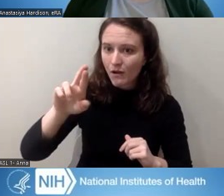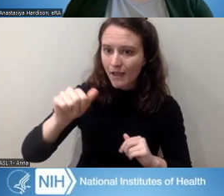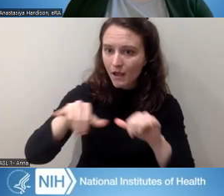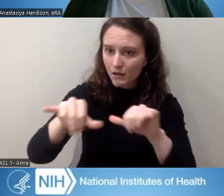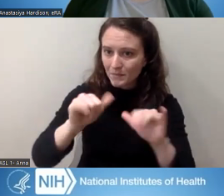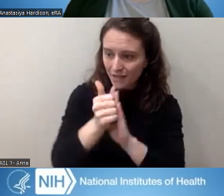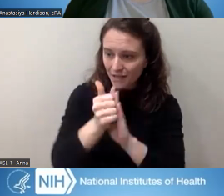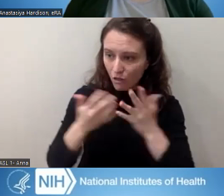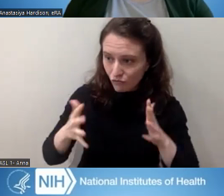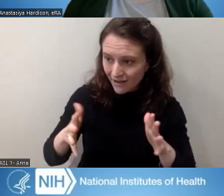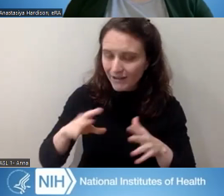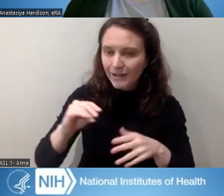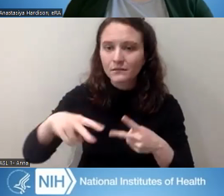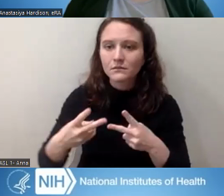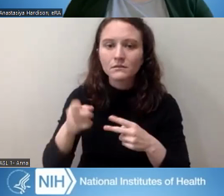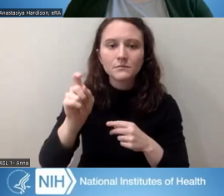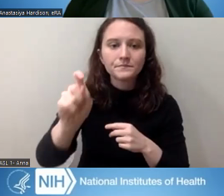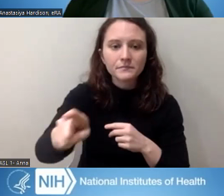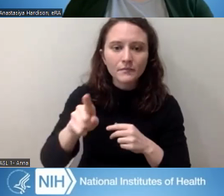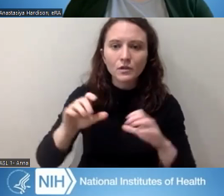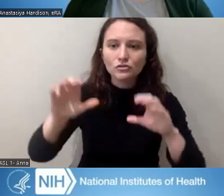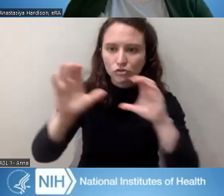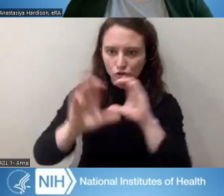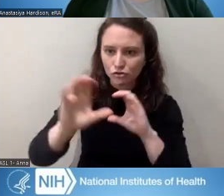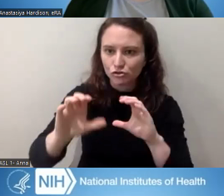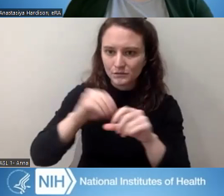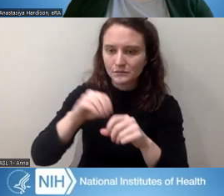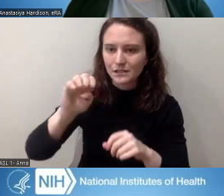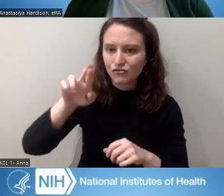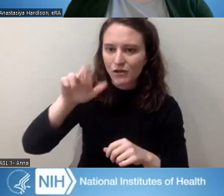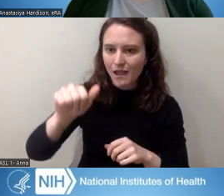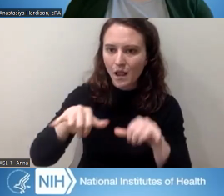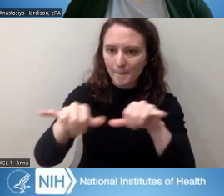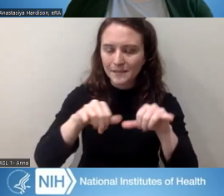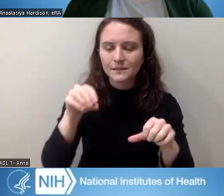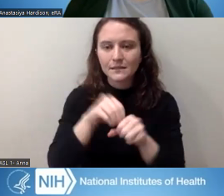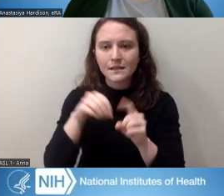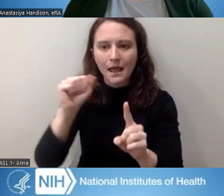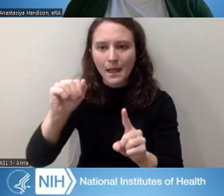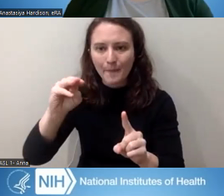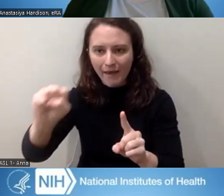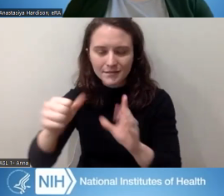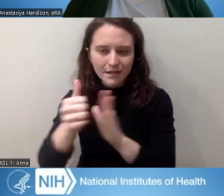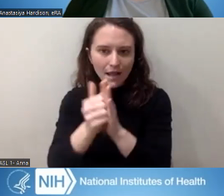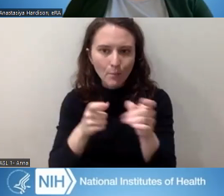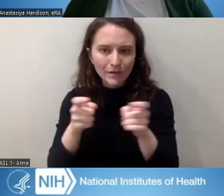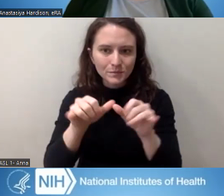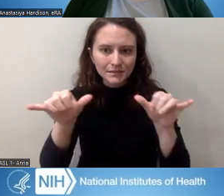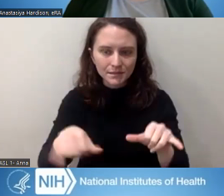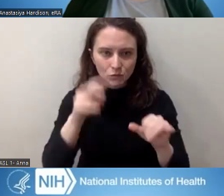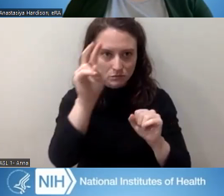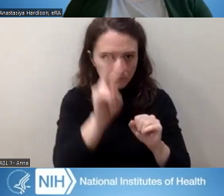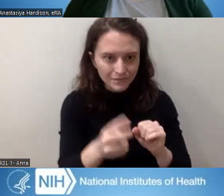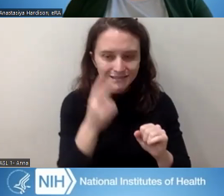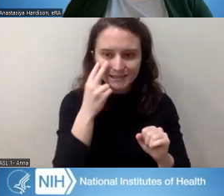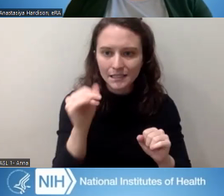then two, that you run a search across eRA Commons in the account management system in AMS to determine if there is someone